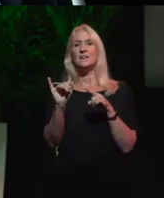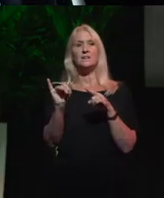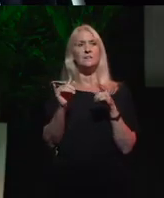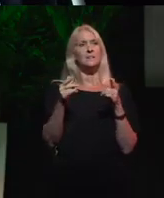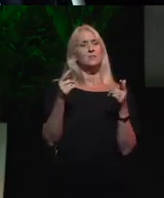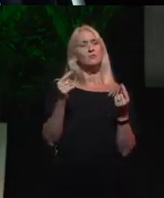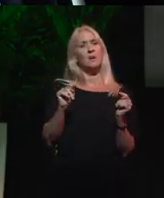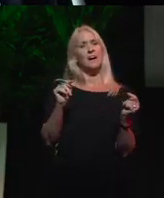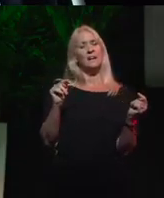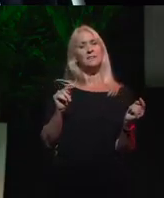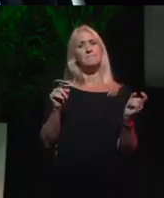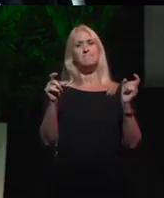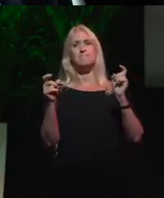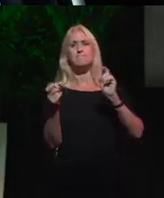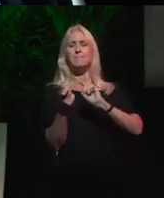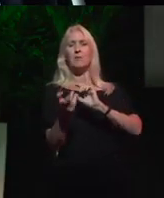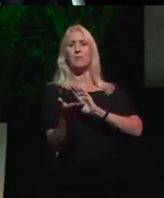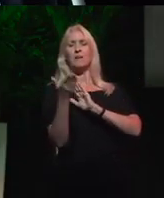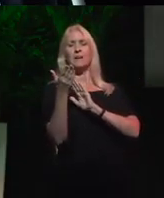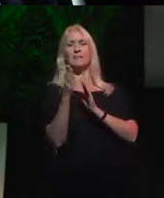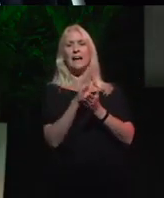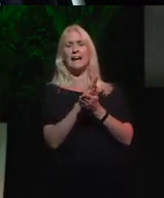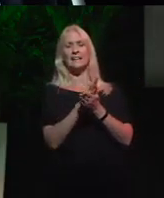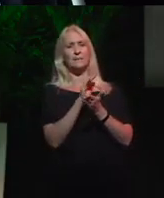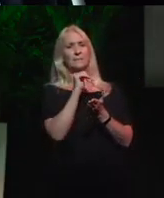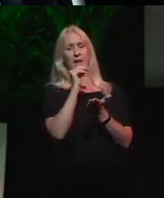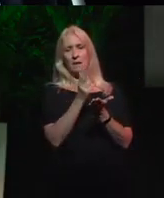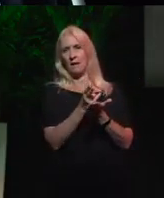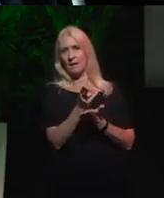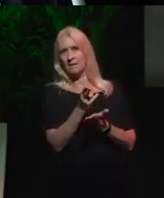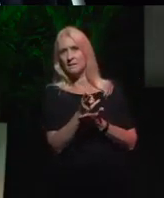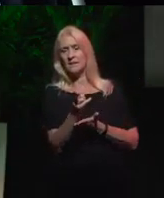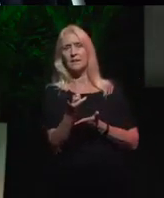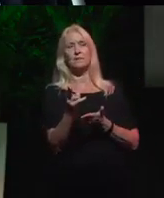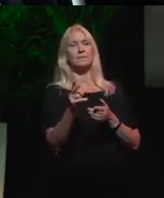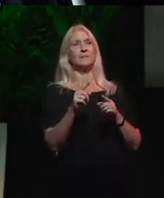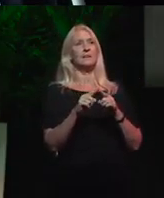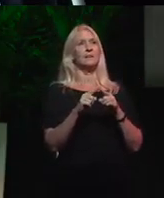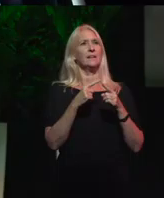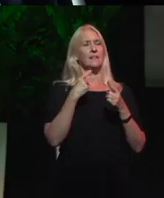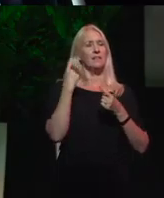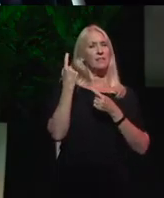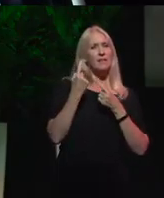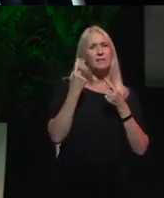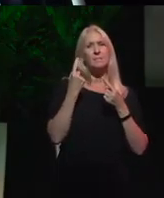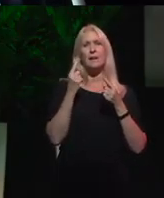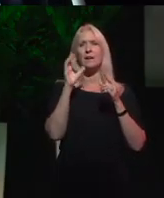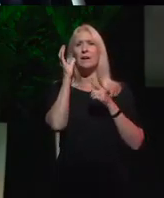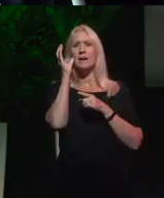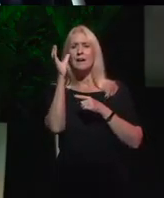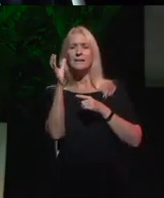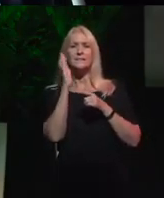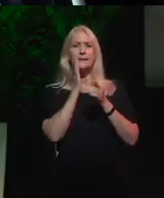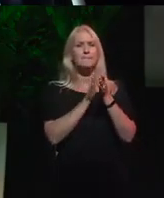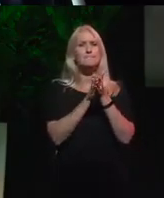reconfigure our approach to academic dishonesty, reinvigorate our concept of rigor as well, even as we move to this online